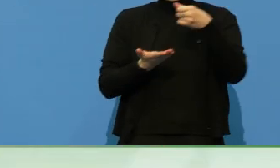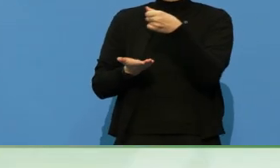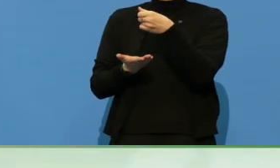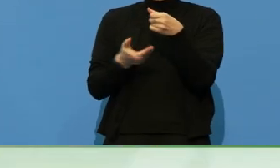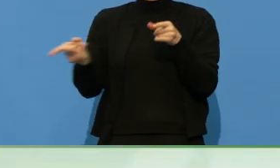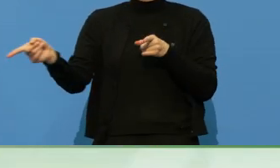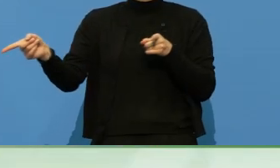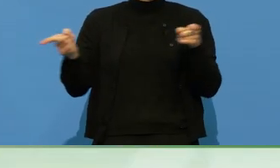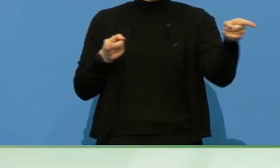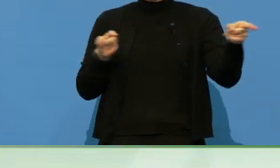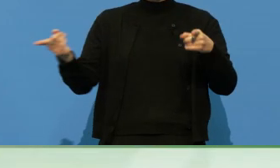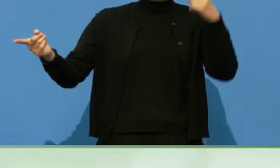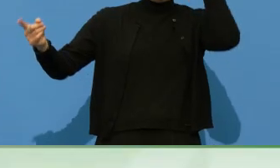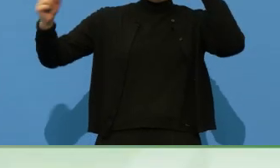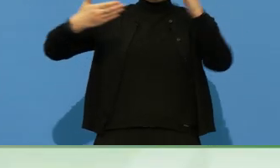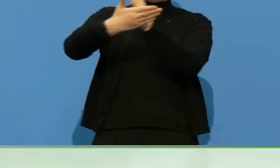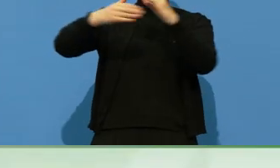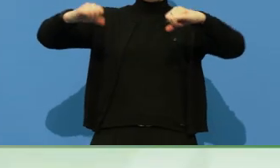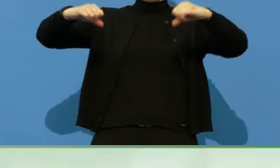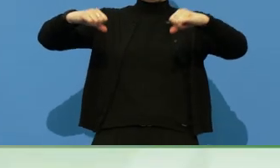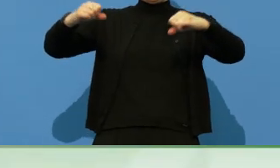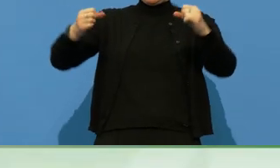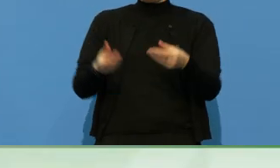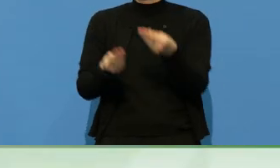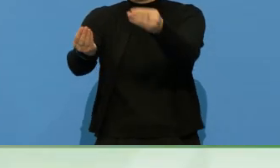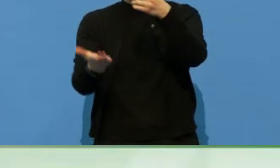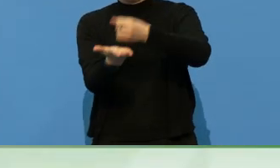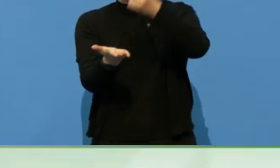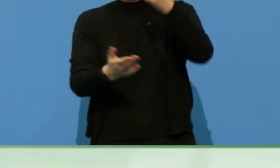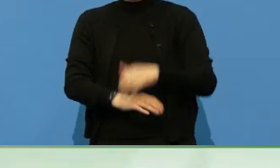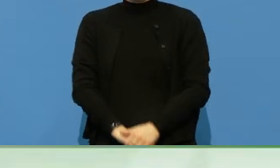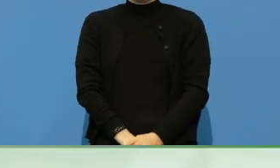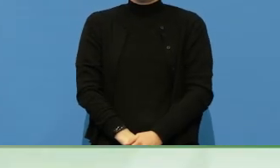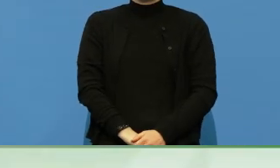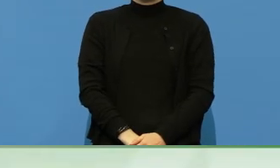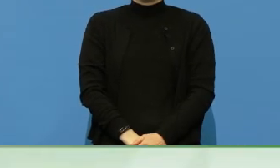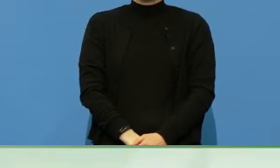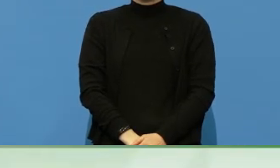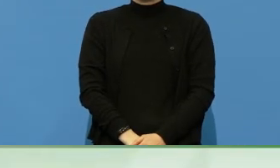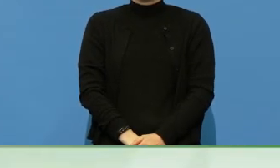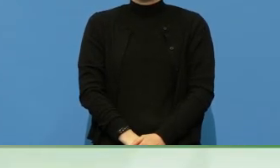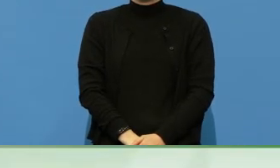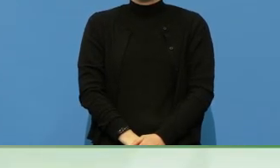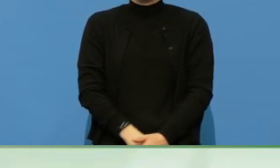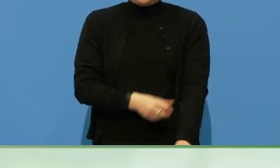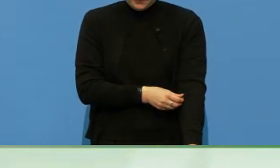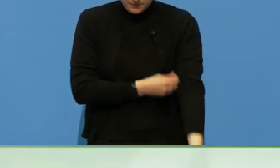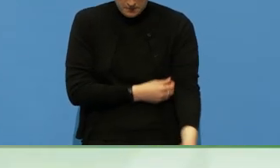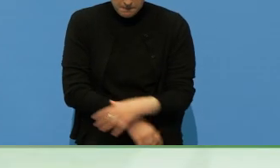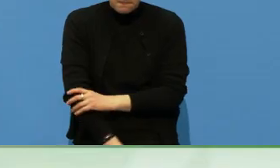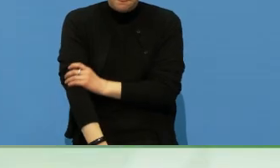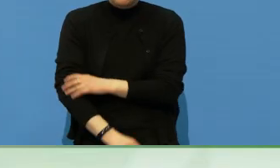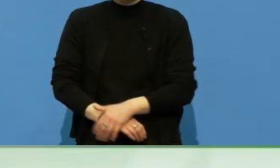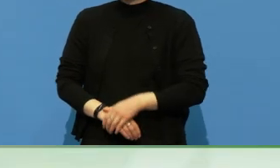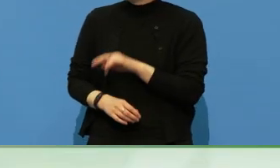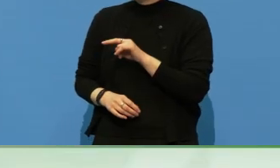agree somewhere in the middle to get the certificate. I think that sounds like a situation most, at